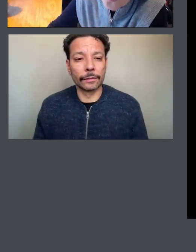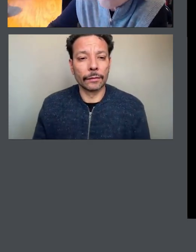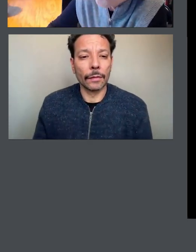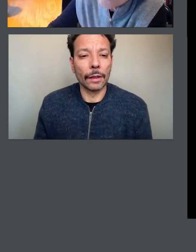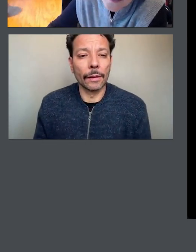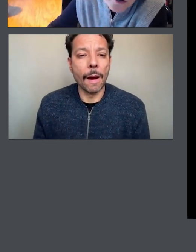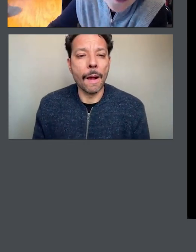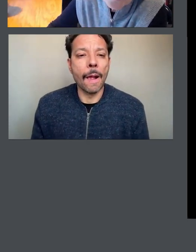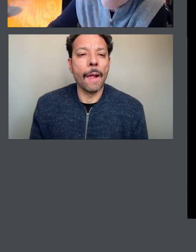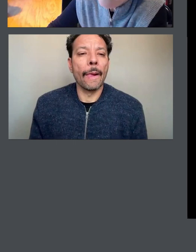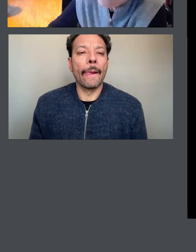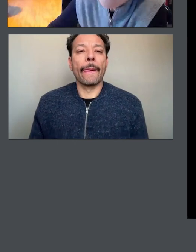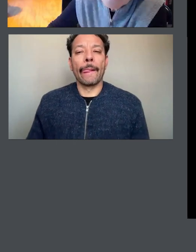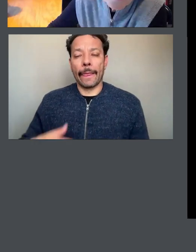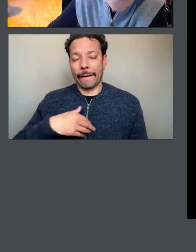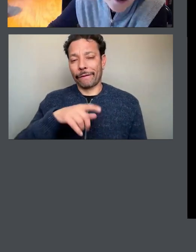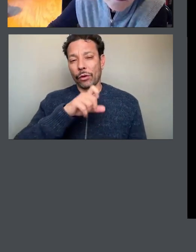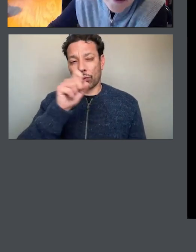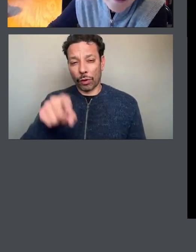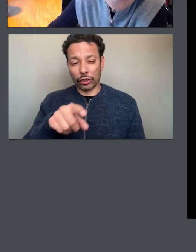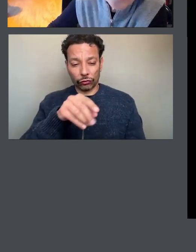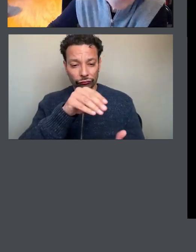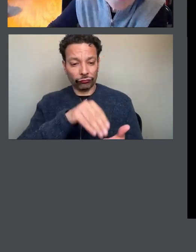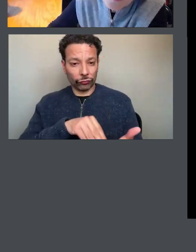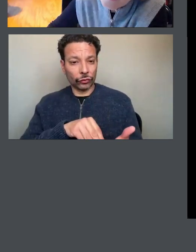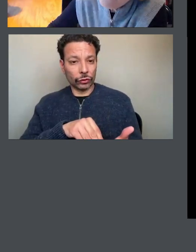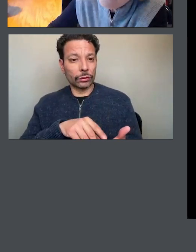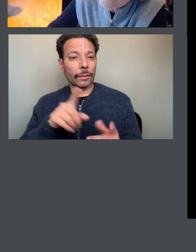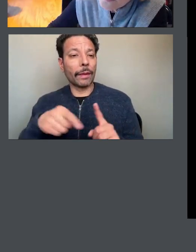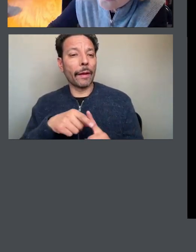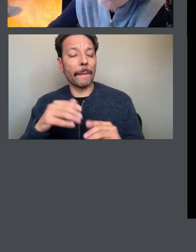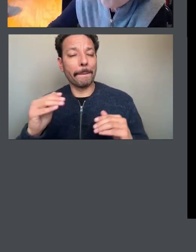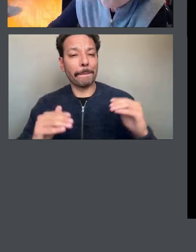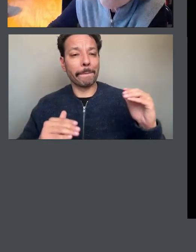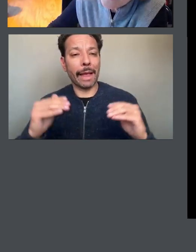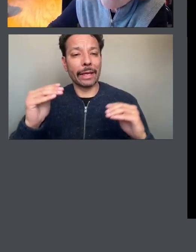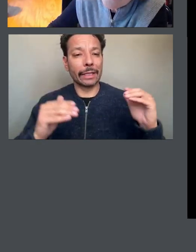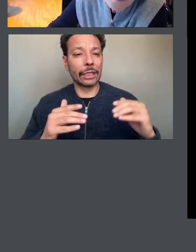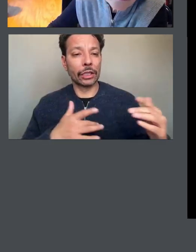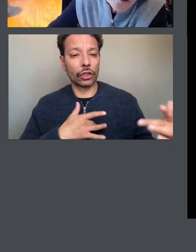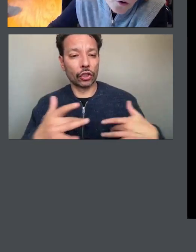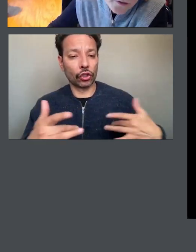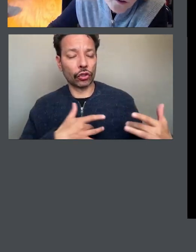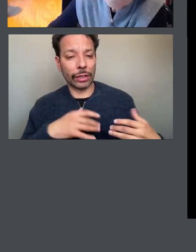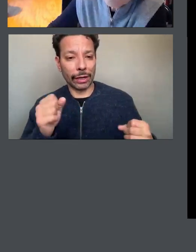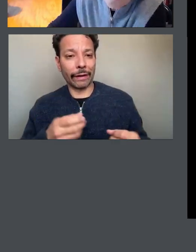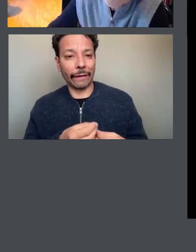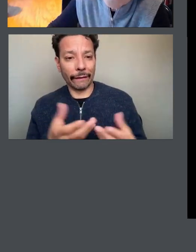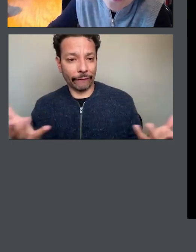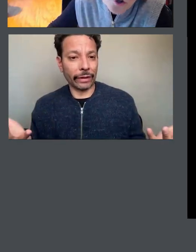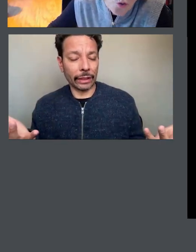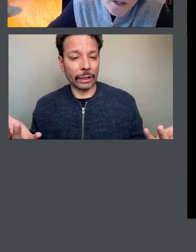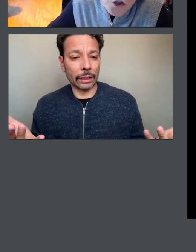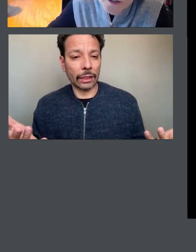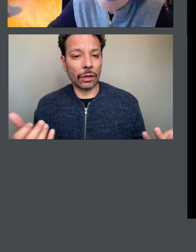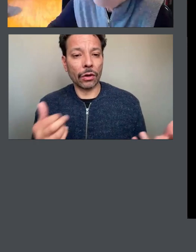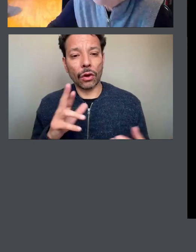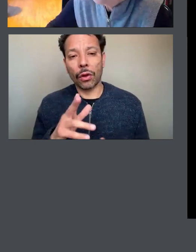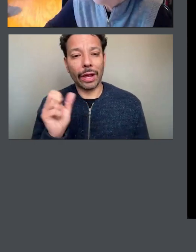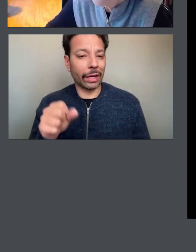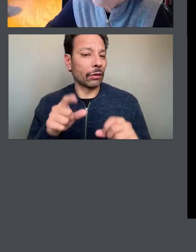are questionnaires about balance concerns that can be given, or one can just